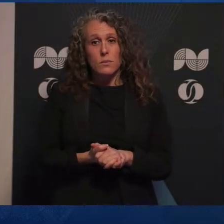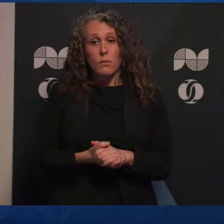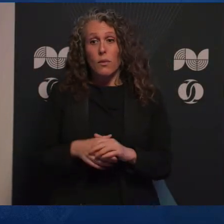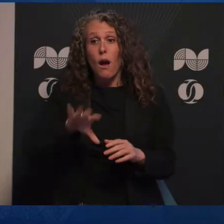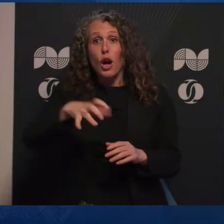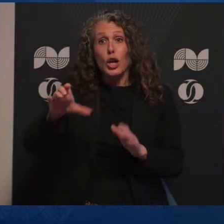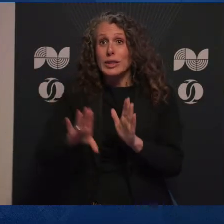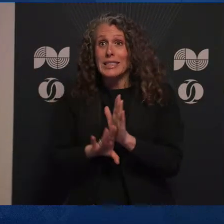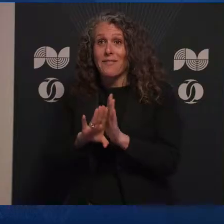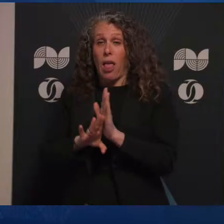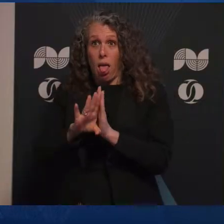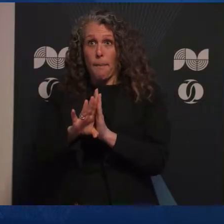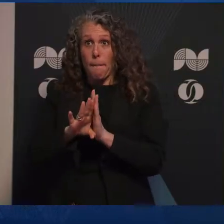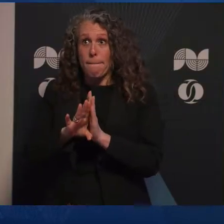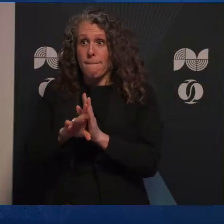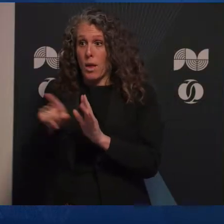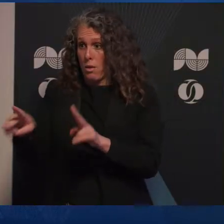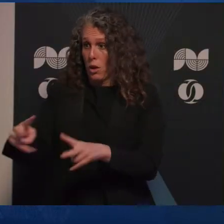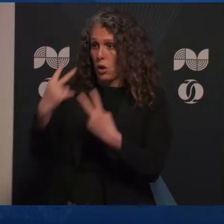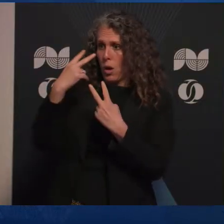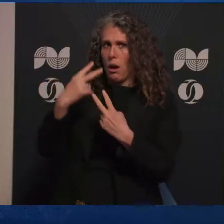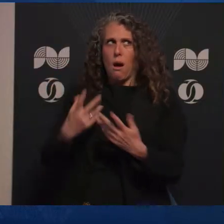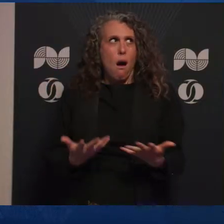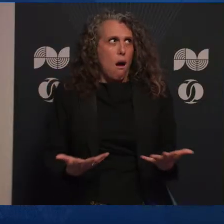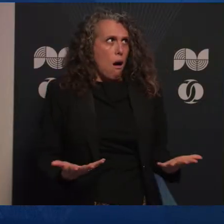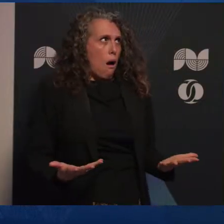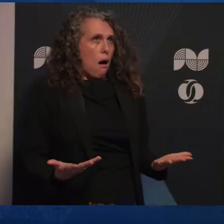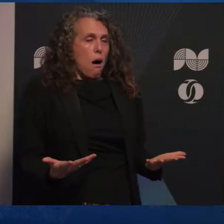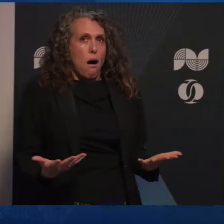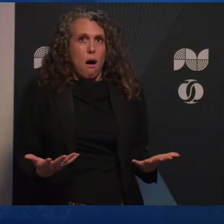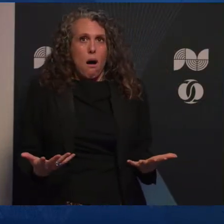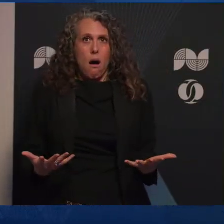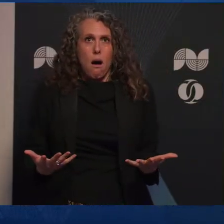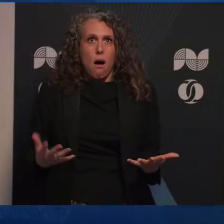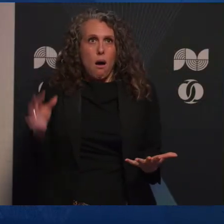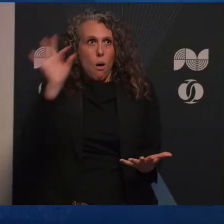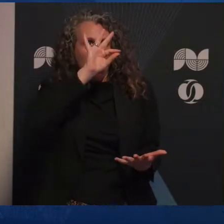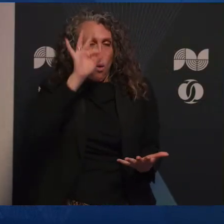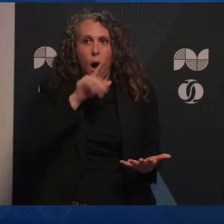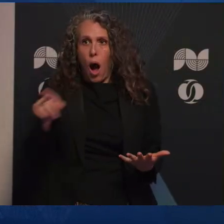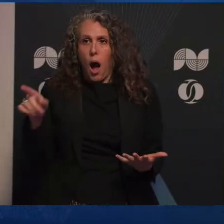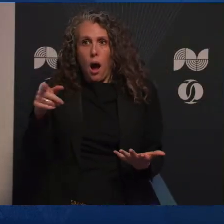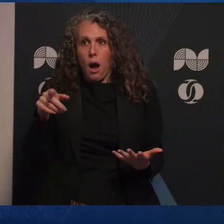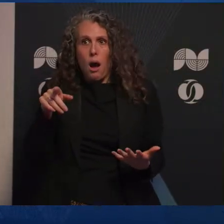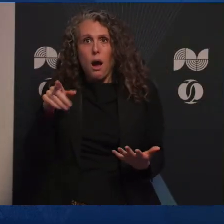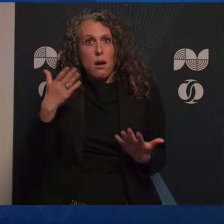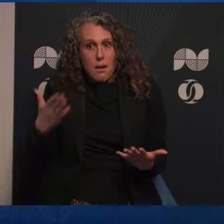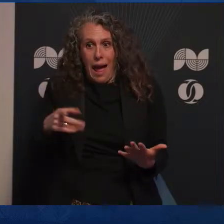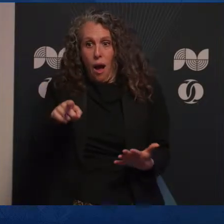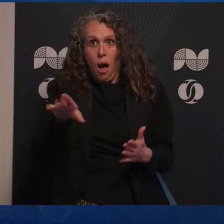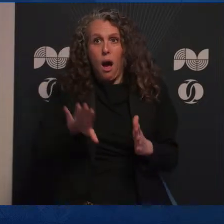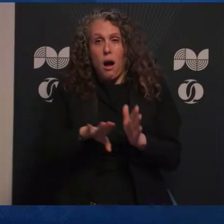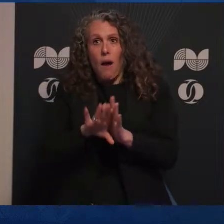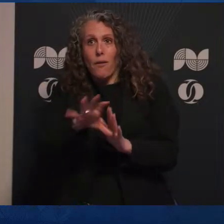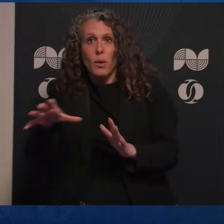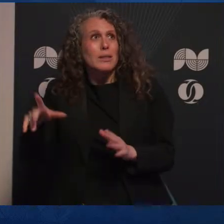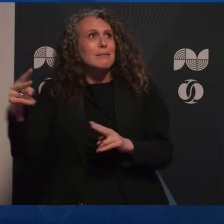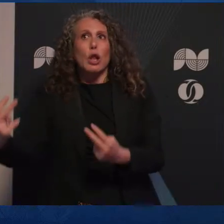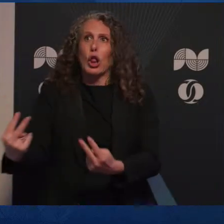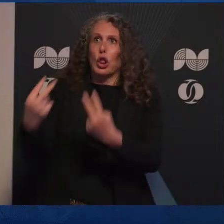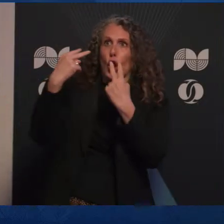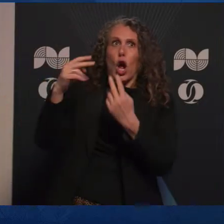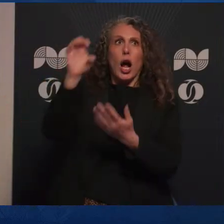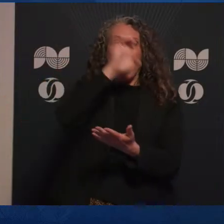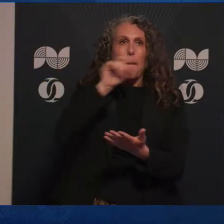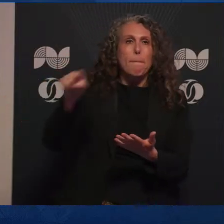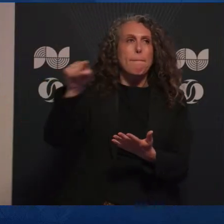will not like, because they are the ones that are in line to learn these industrial